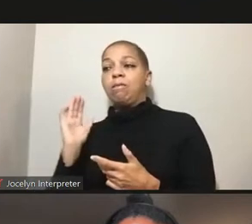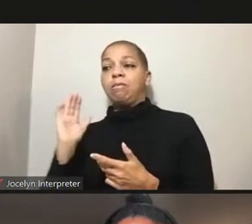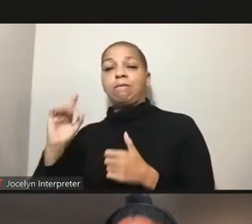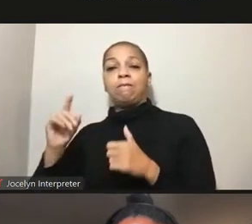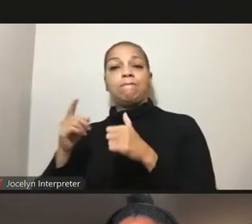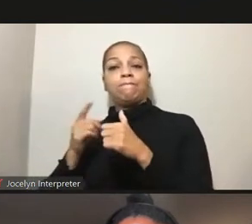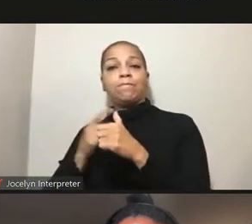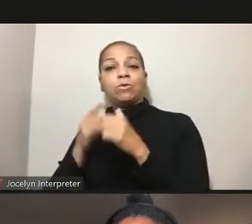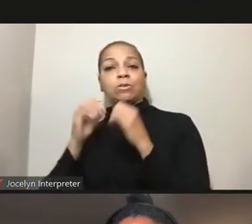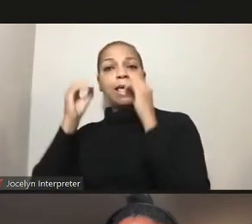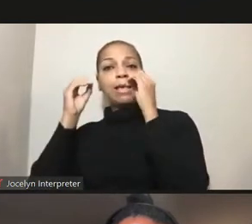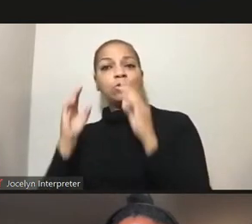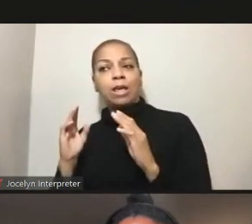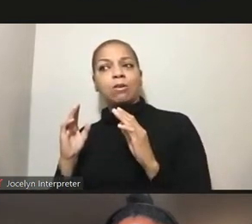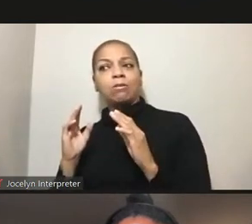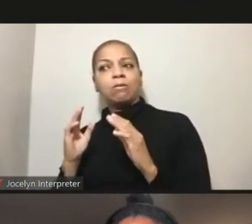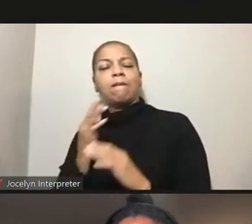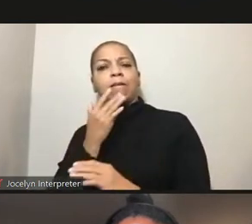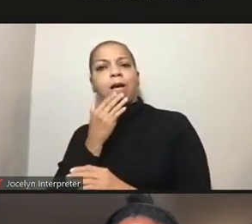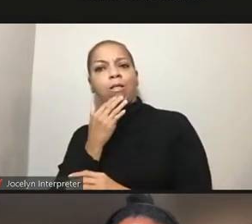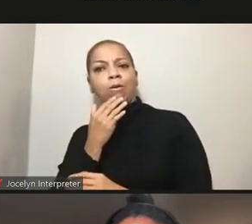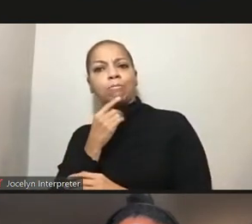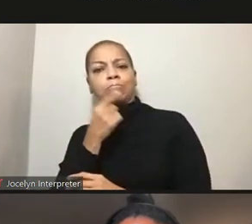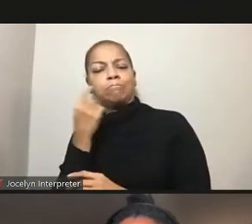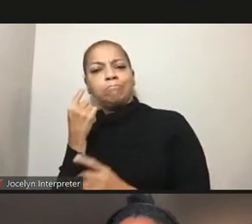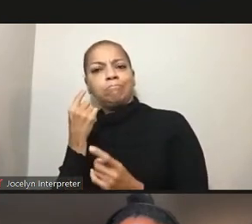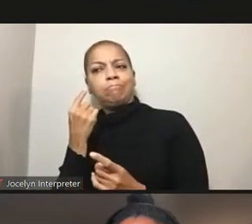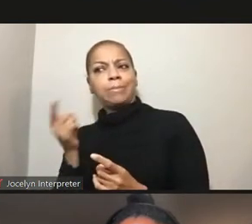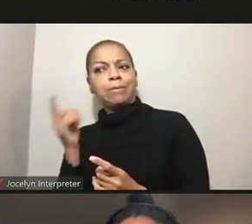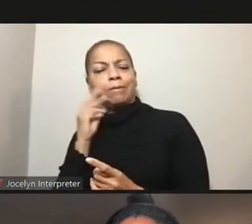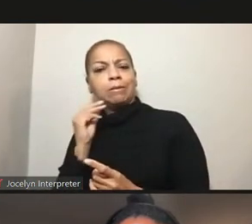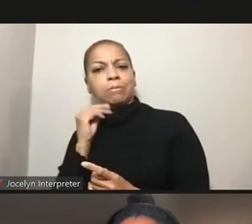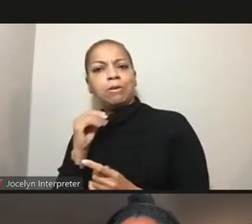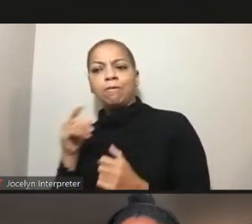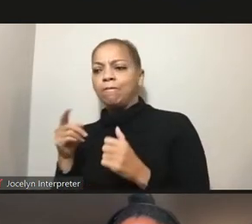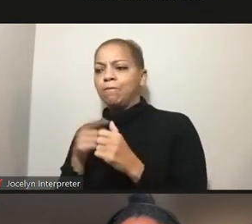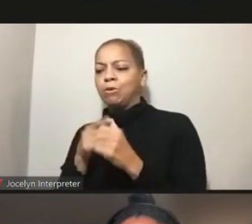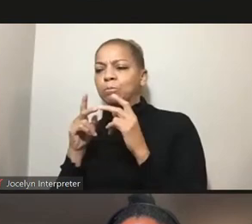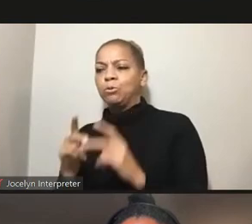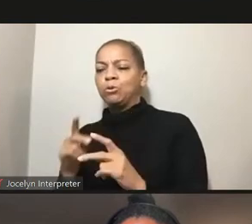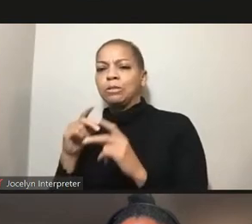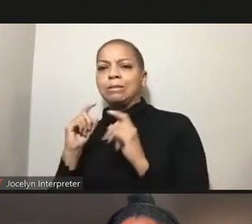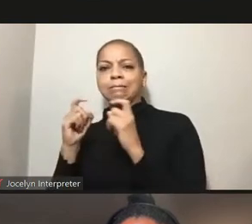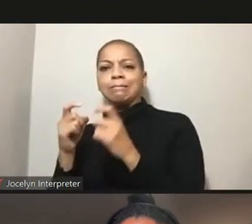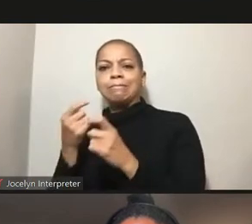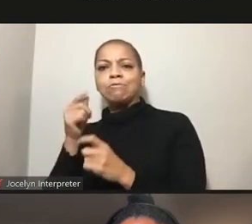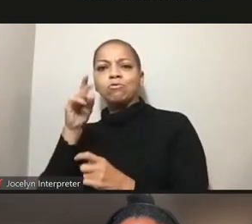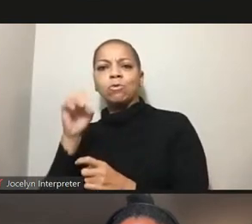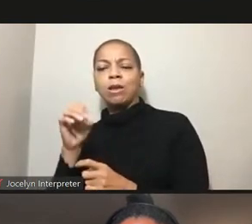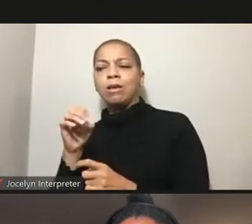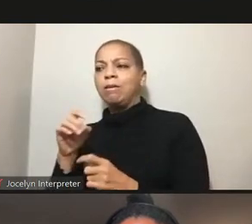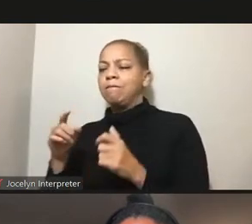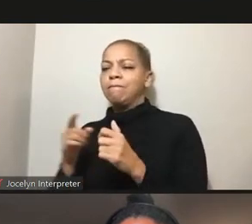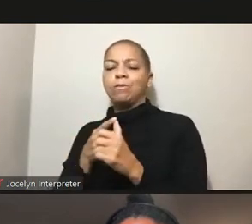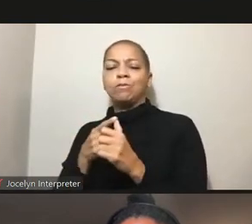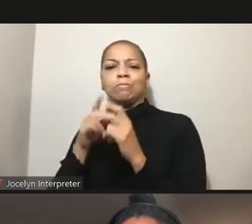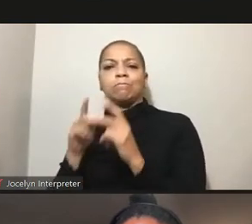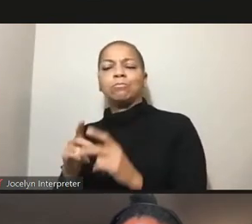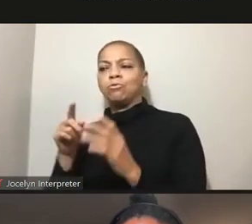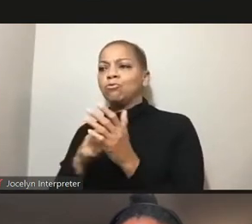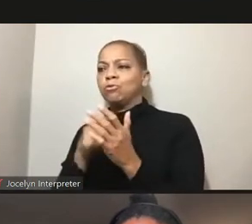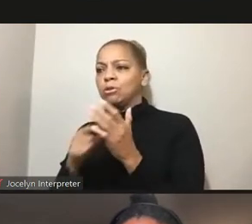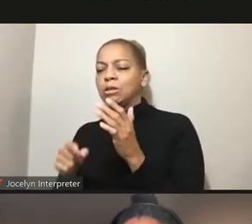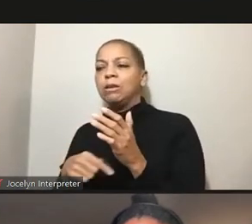that they've ever had, right? The first person to ever grade them, the first person to ever criticize them, the first person to ever tell them do something